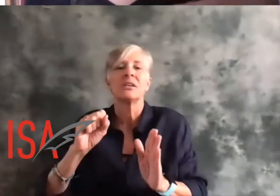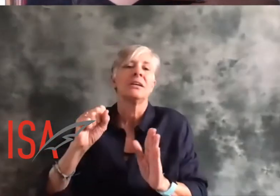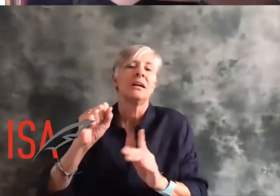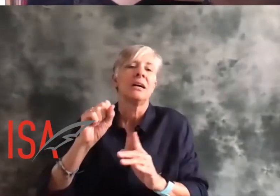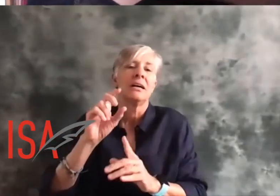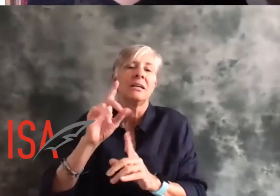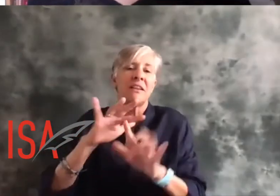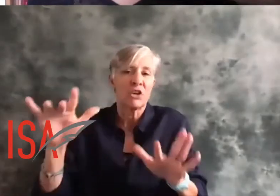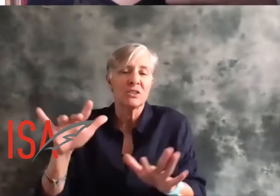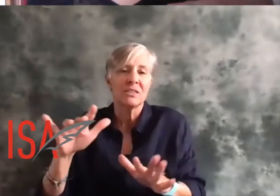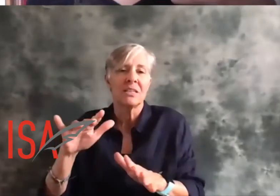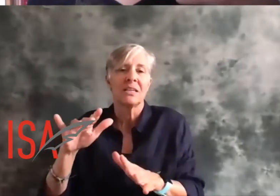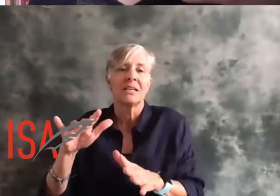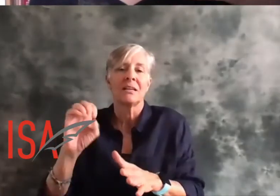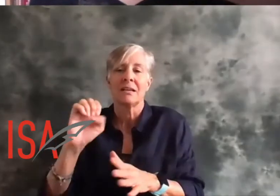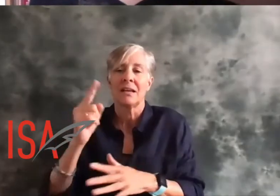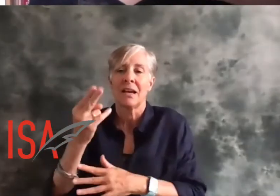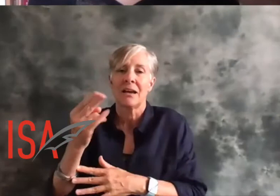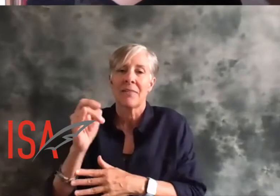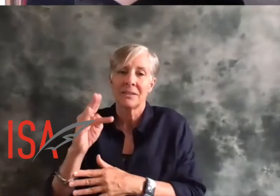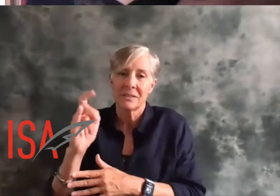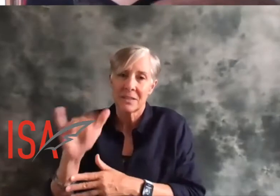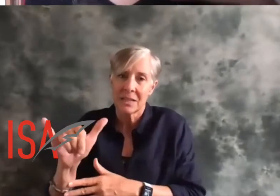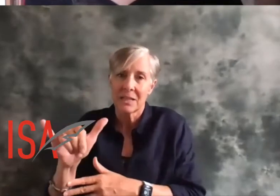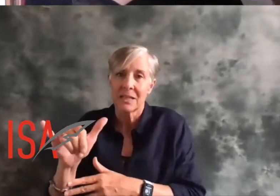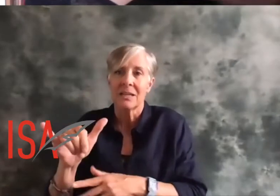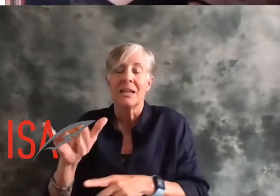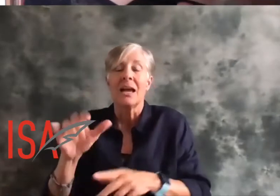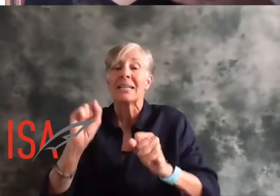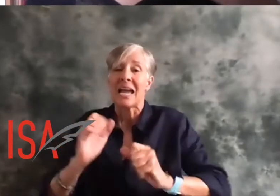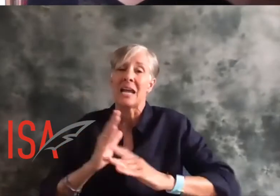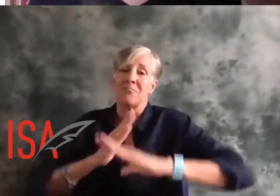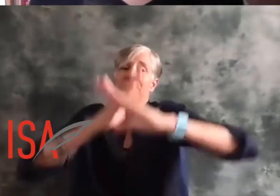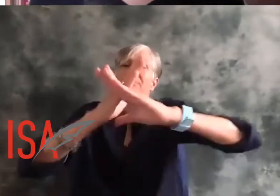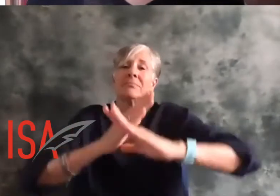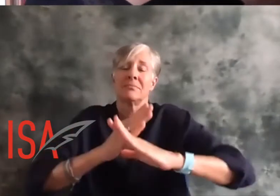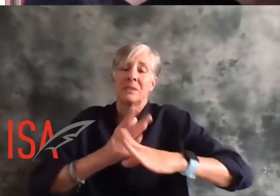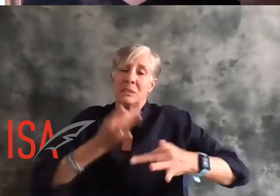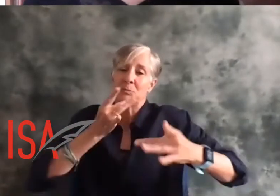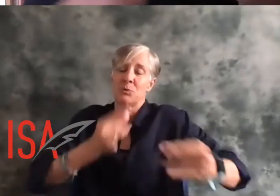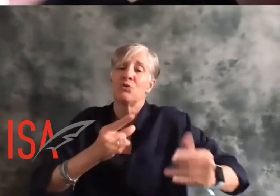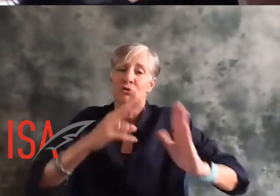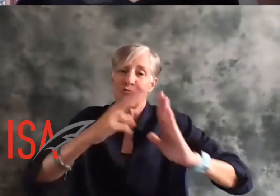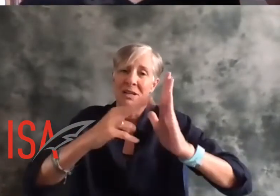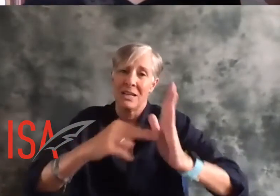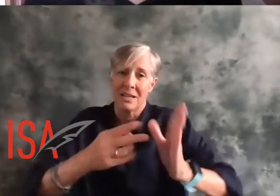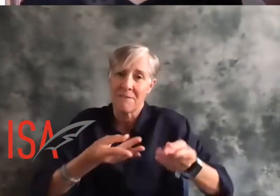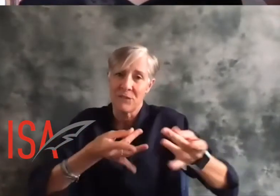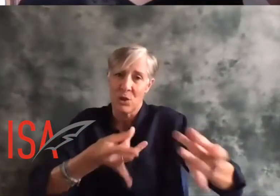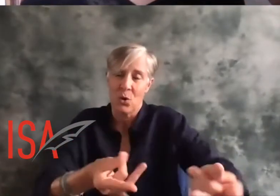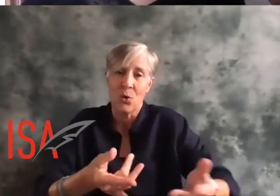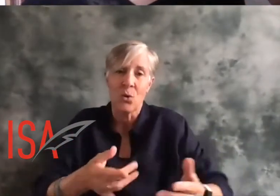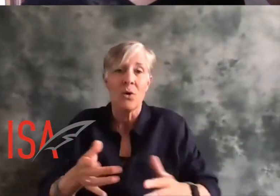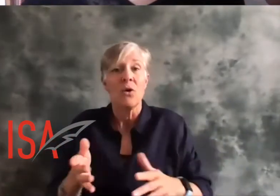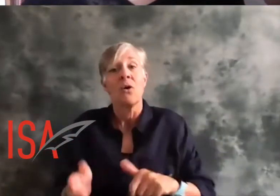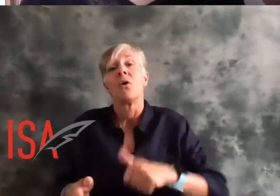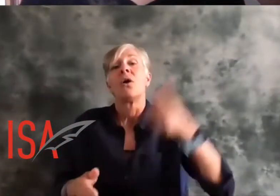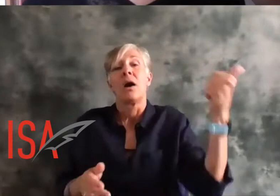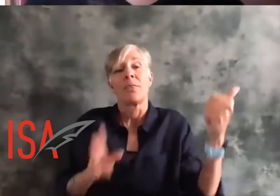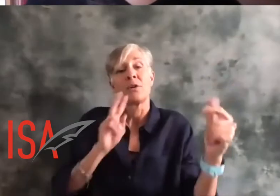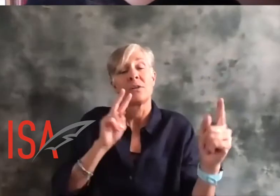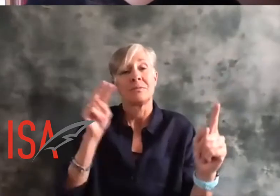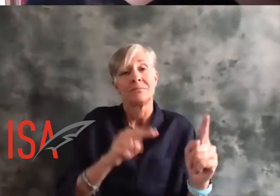also gets, it bogs down the flow of the reading. So there's also the standpoint of make